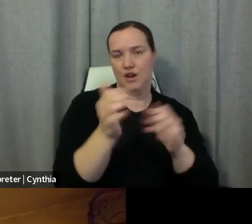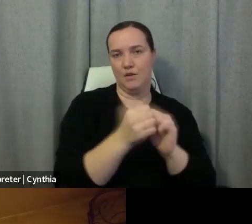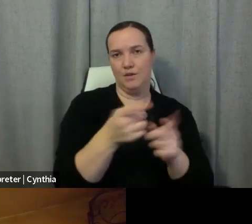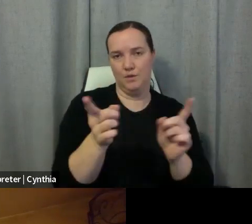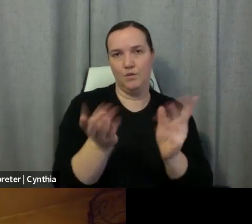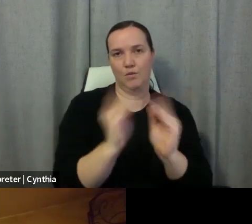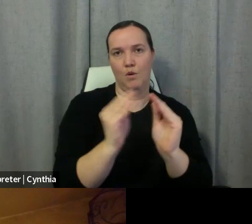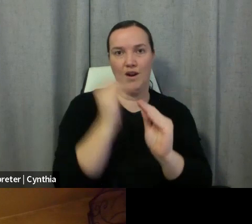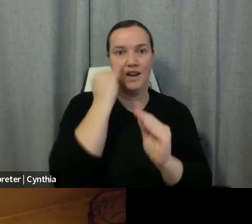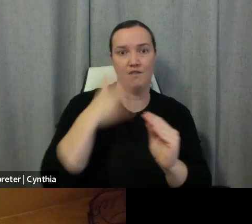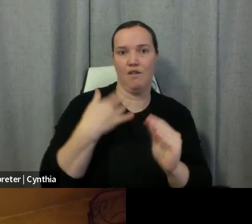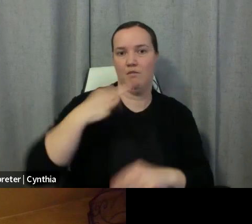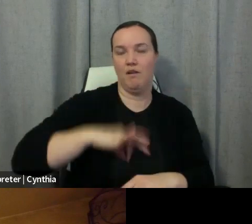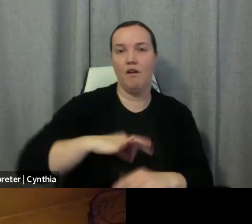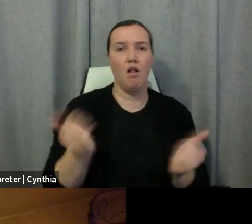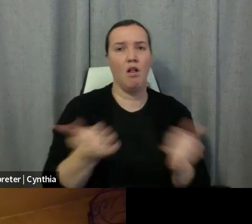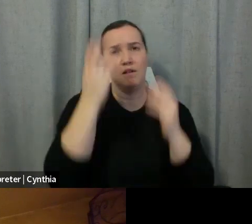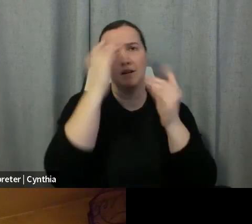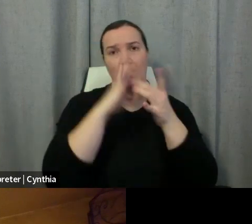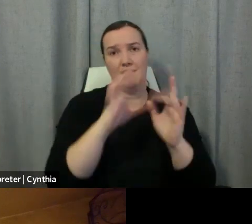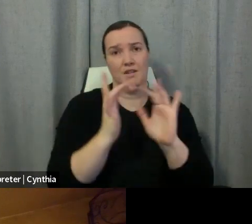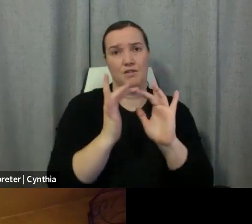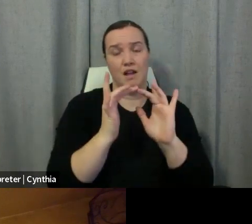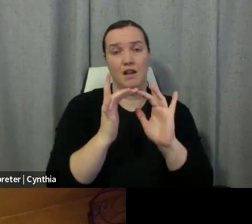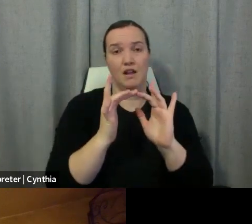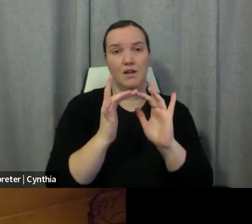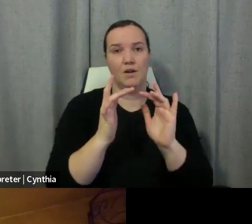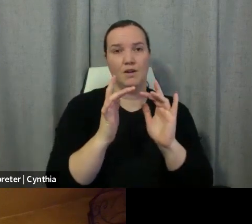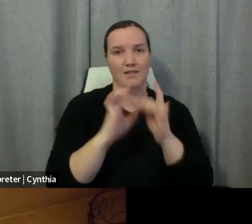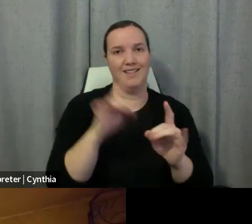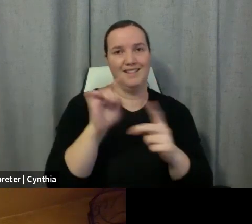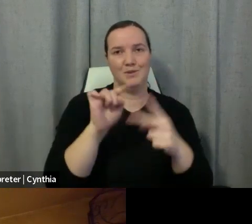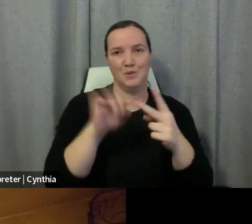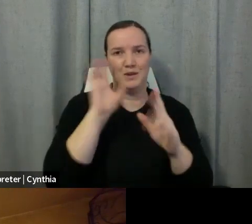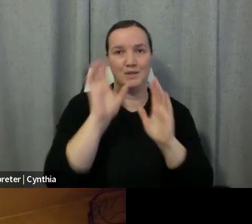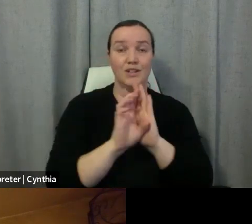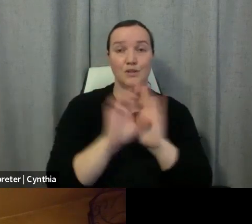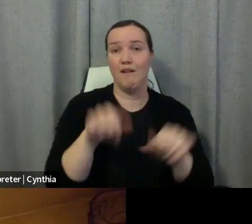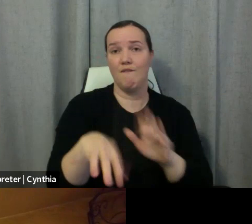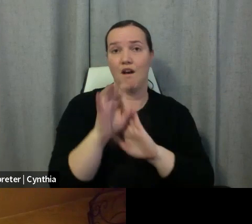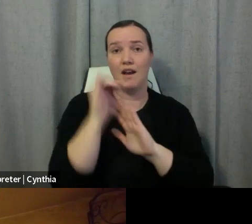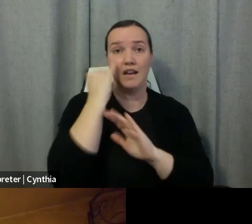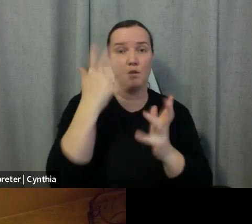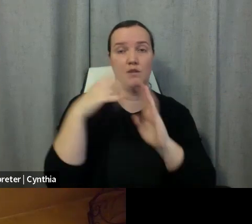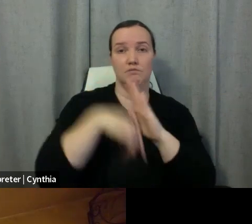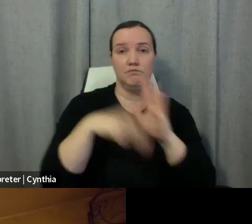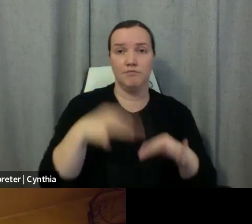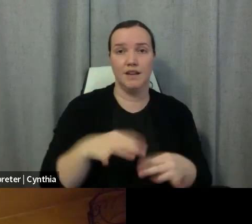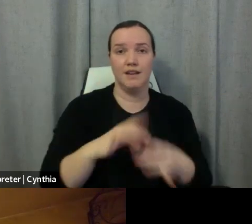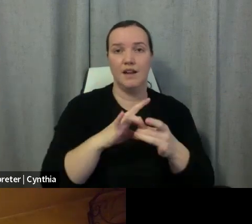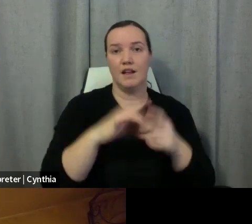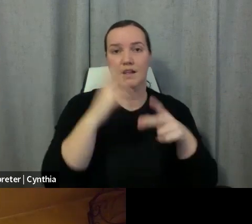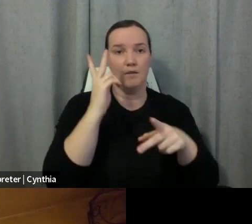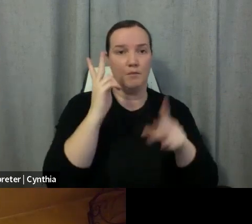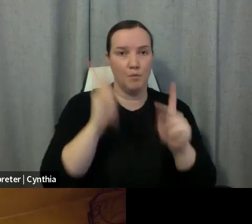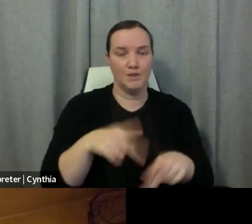further if you find them useful. There's lots of information on the internet around these images as well that you can find if you want to get the actual detail of the naming of the figures